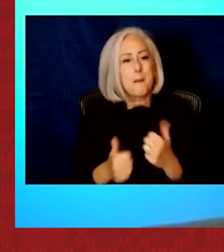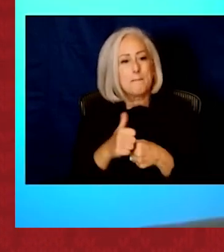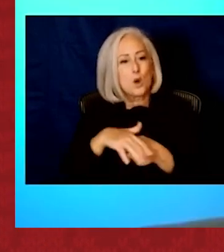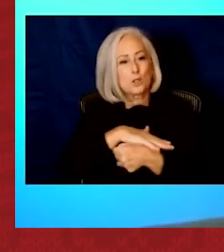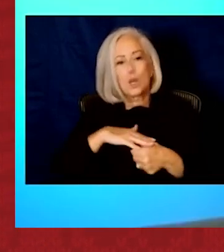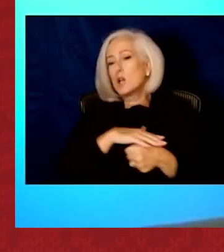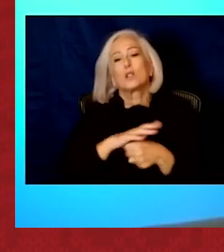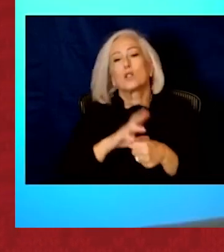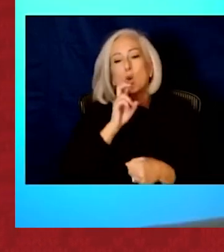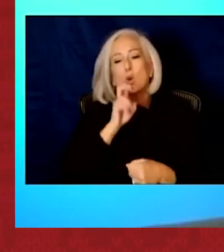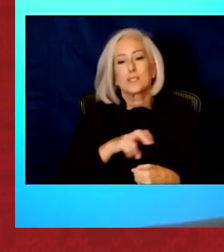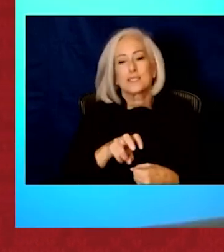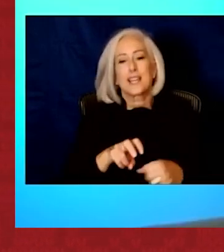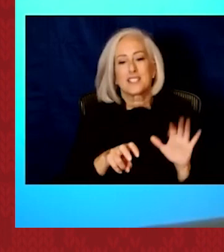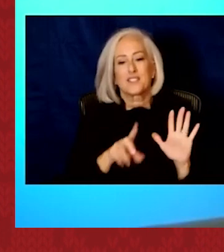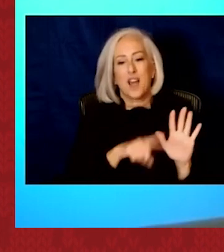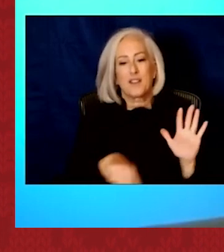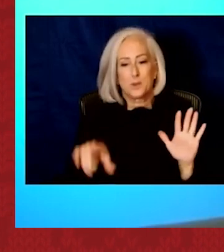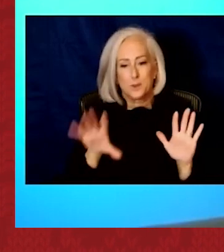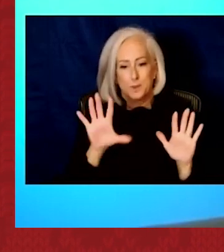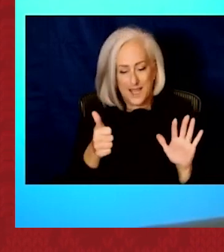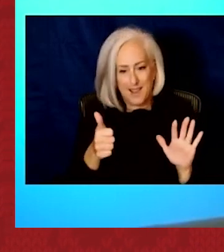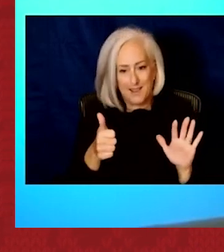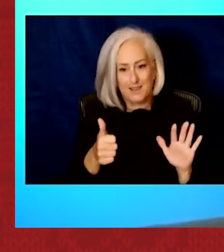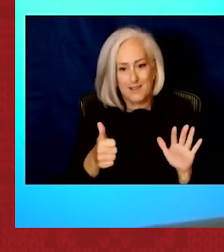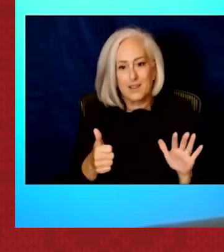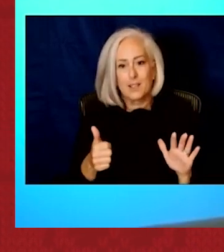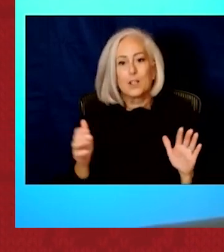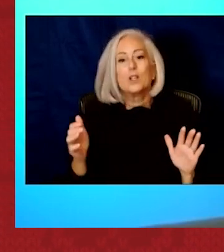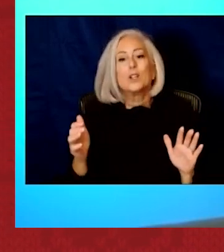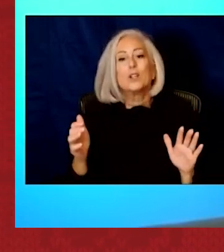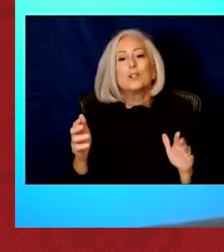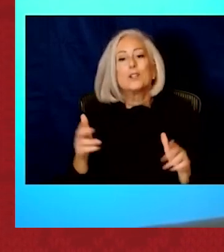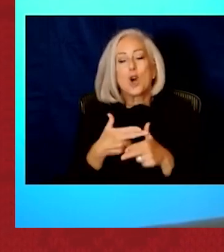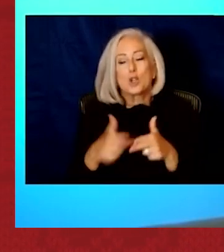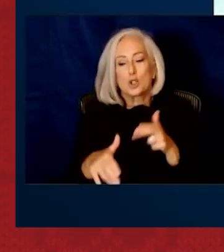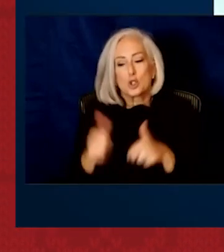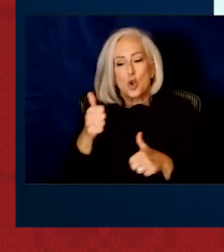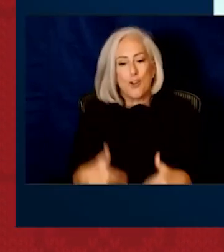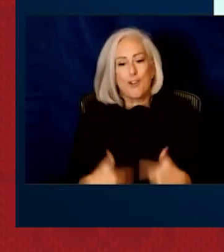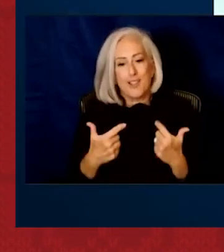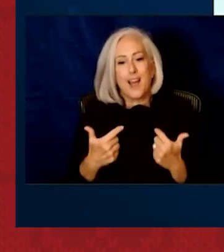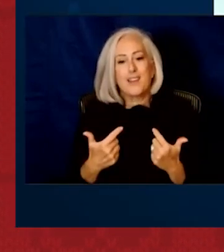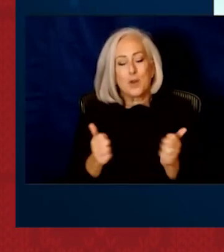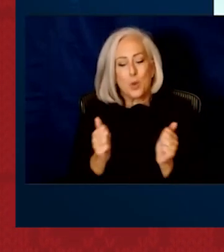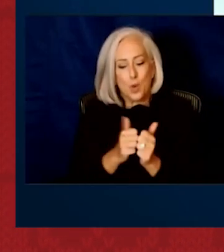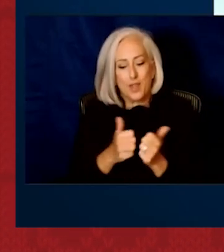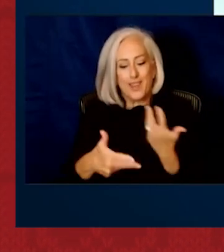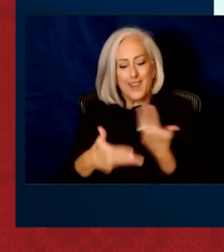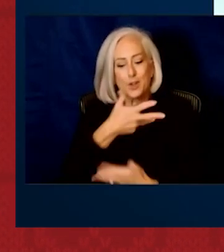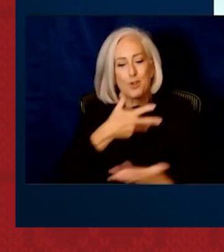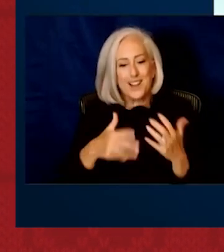of. Obviously, shorter lifespans when they interact with humans. That's for sure. Jennifer wants to know,